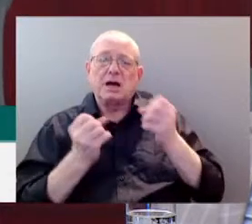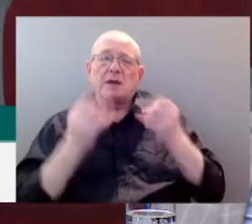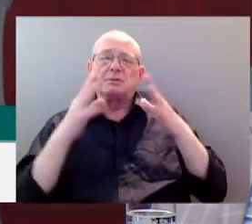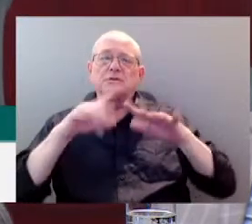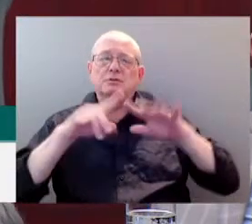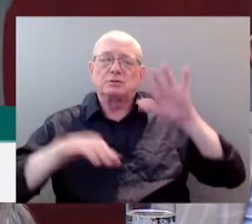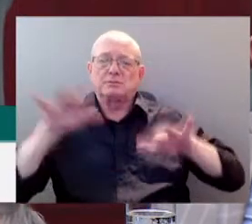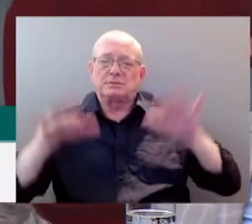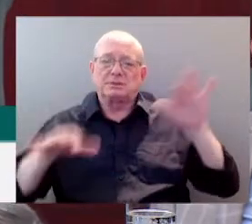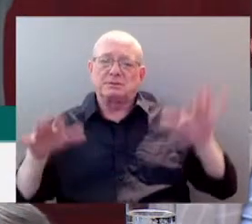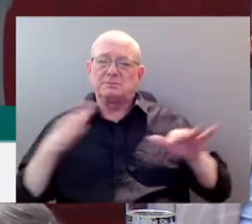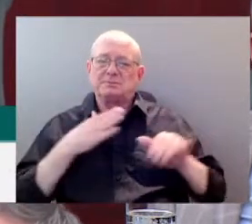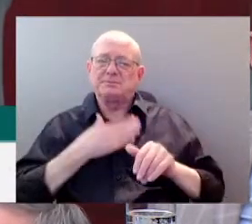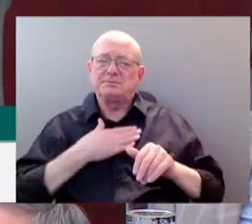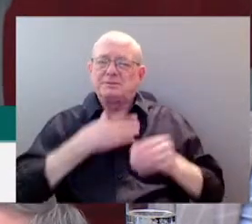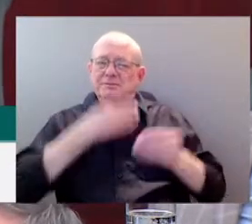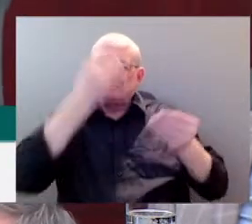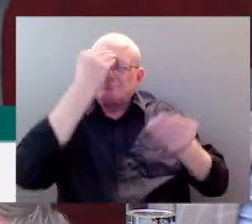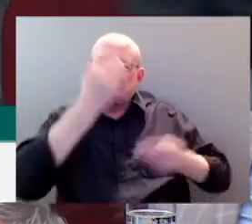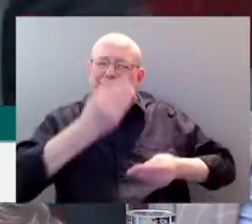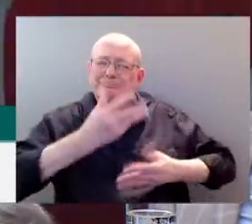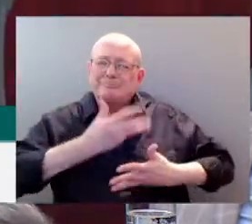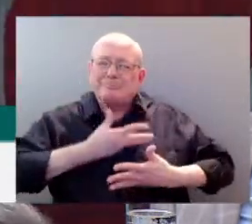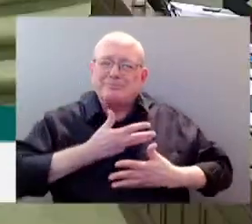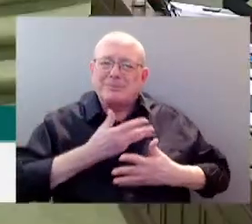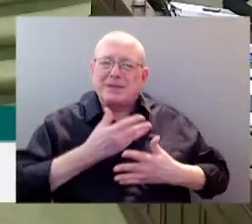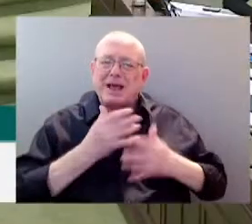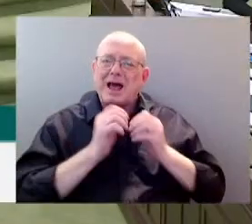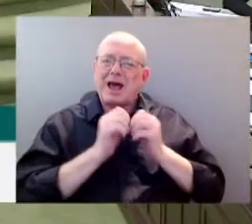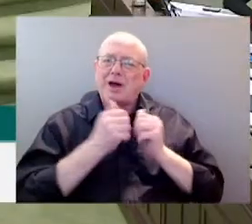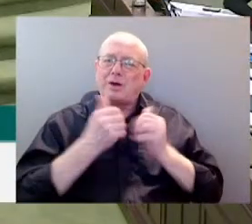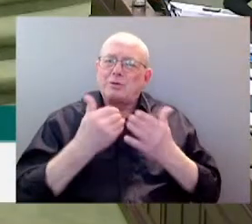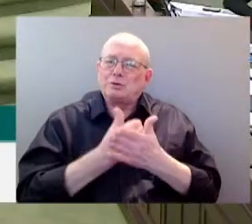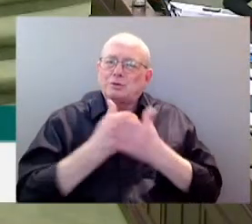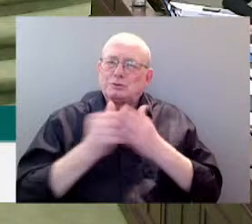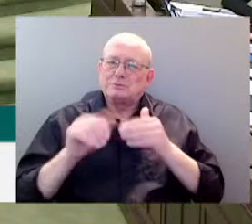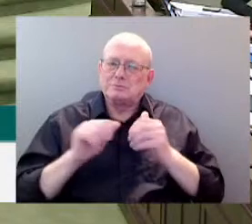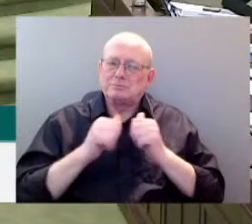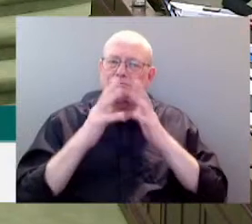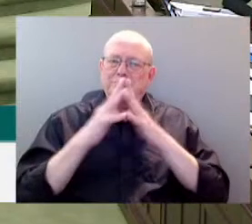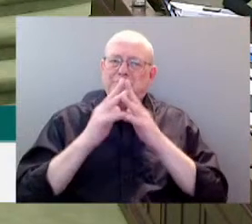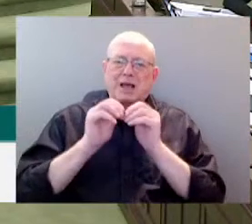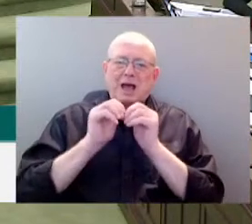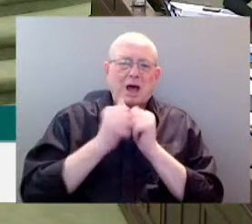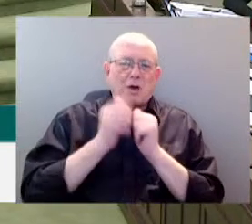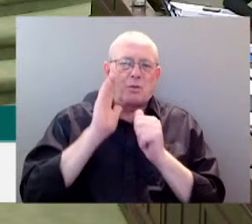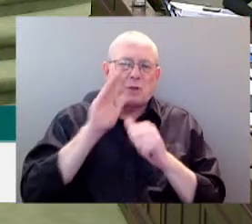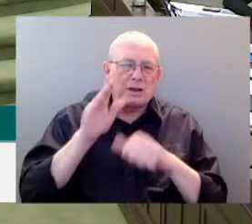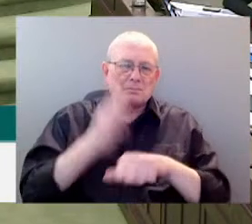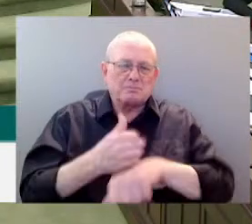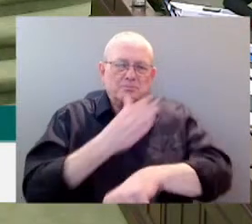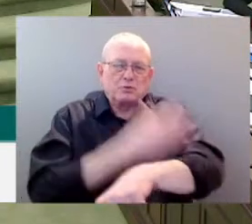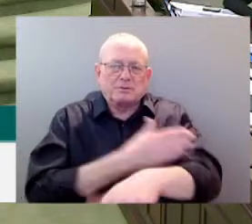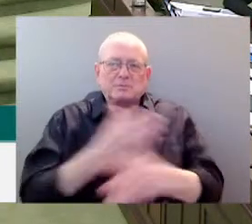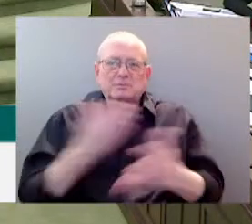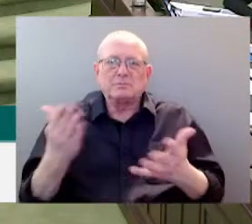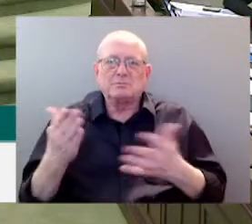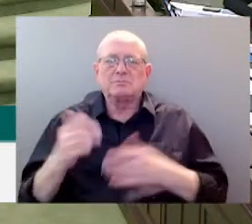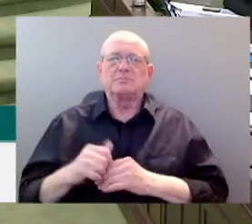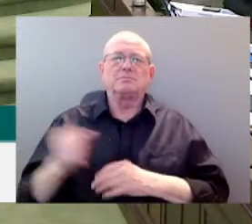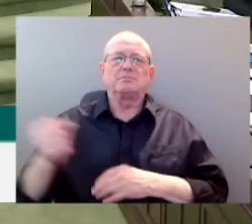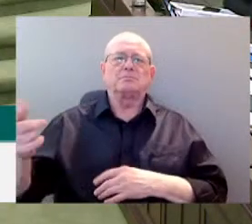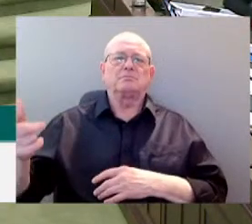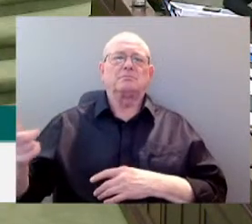gaps in our tourism and Hospitality sectors The Honorable the minister of immigration and multiculturalism thank